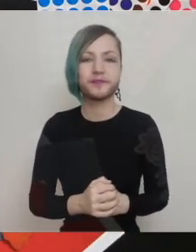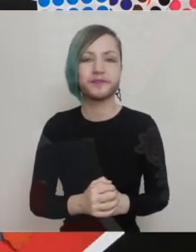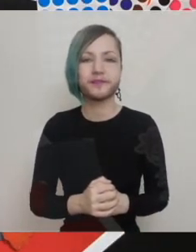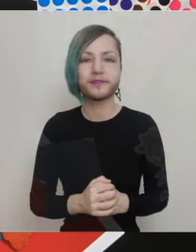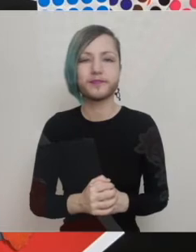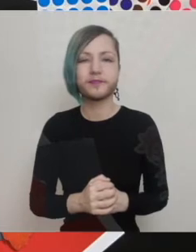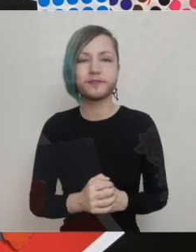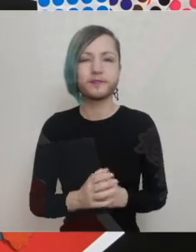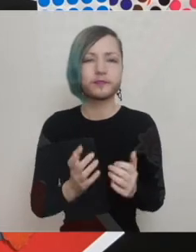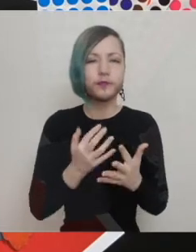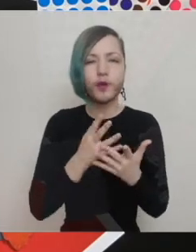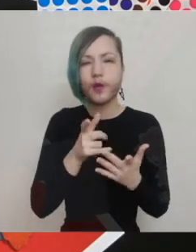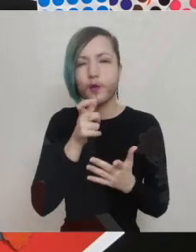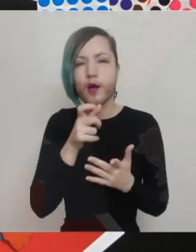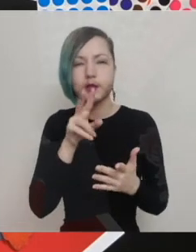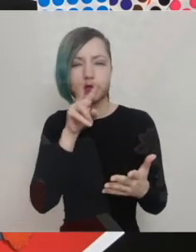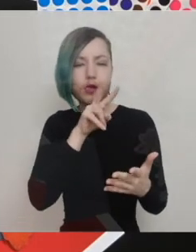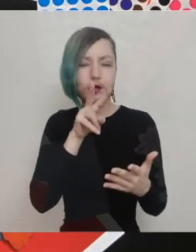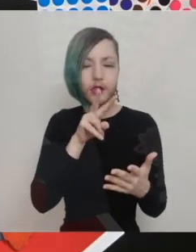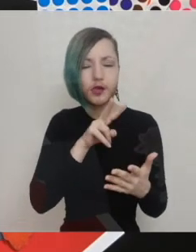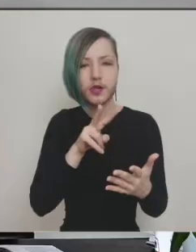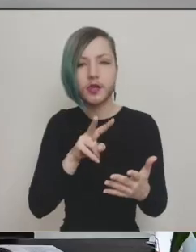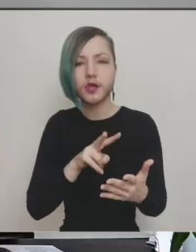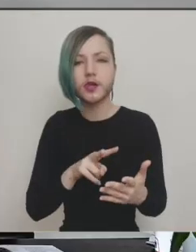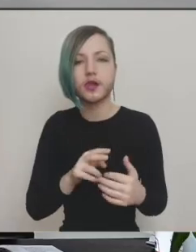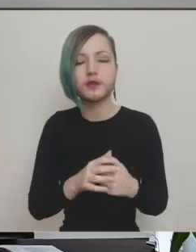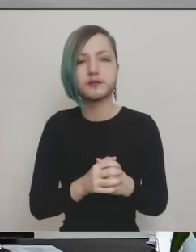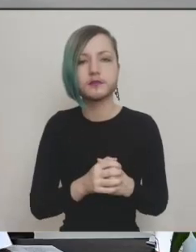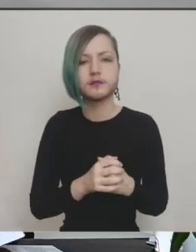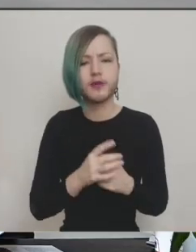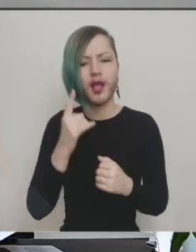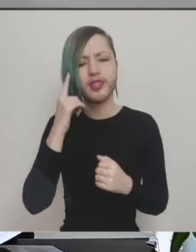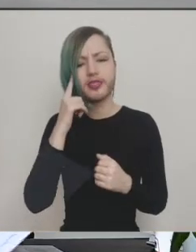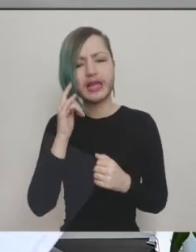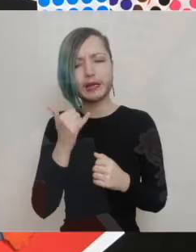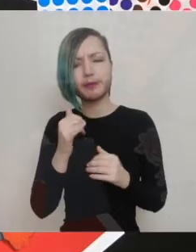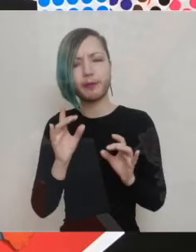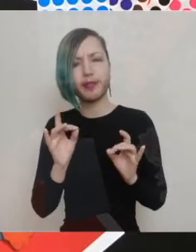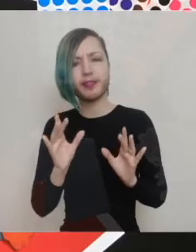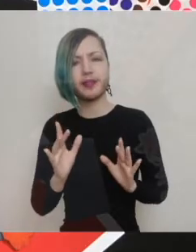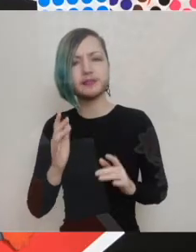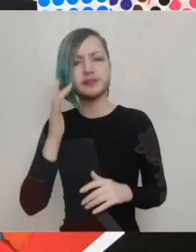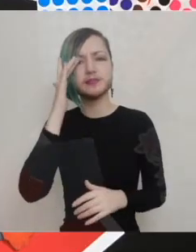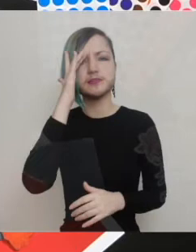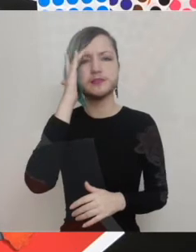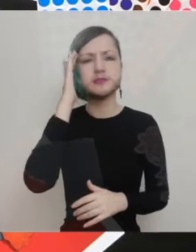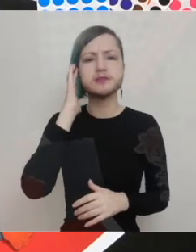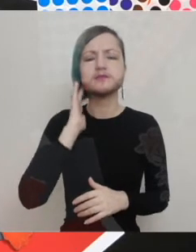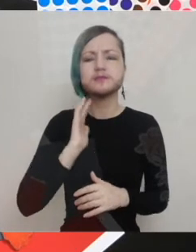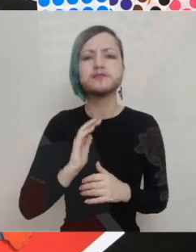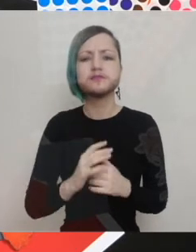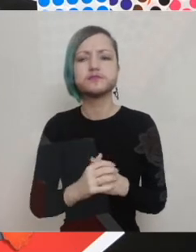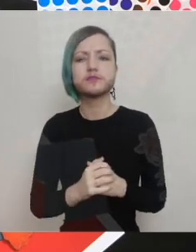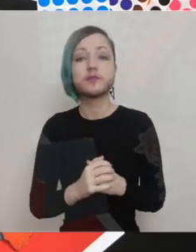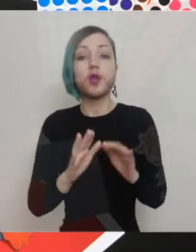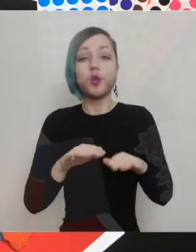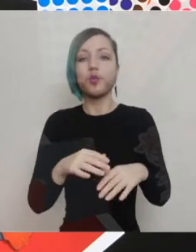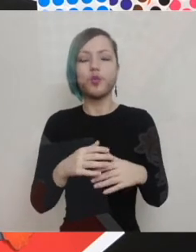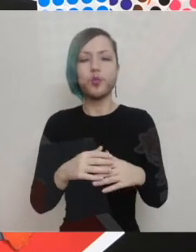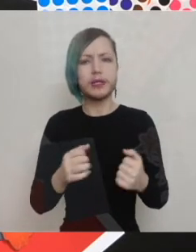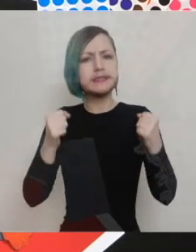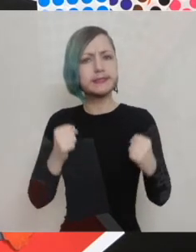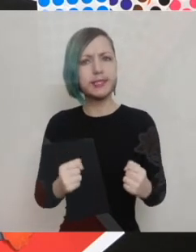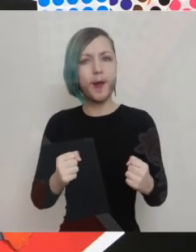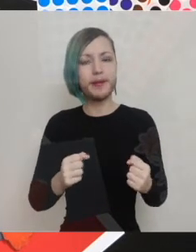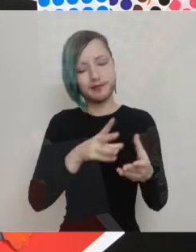Got lots of words here. I think that's it for me. So I've got, determined has